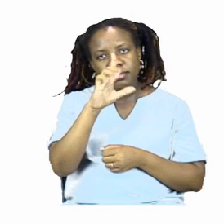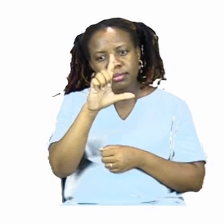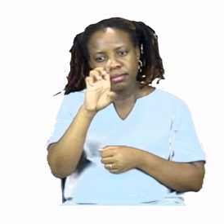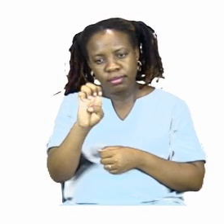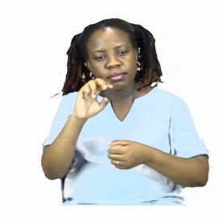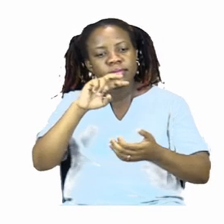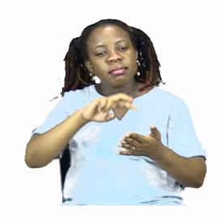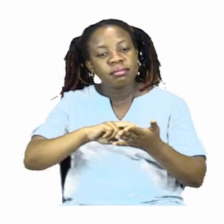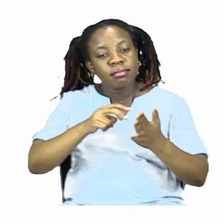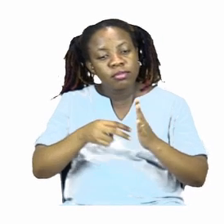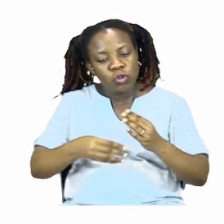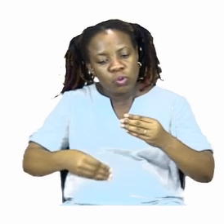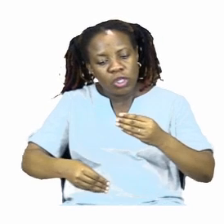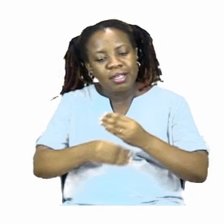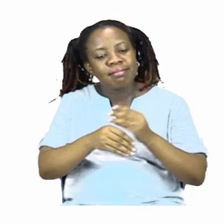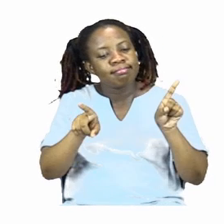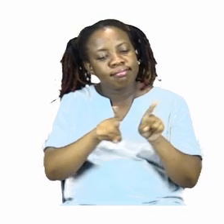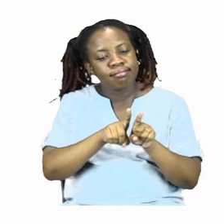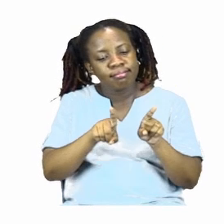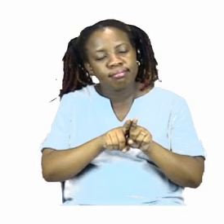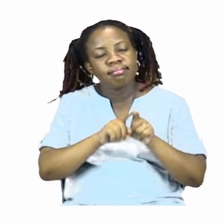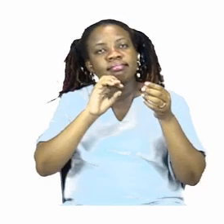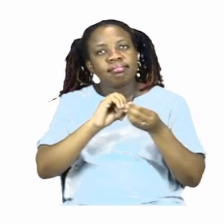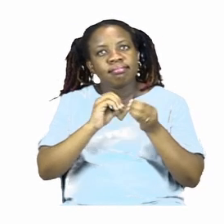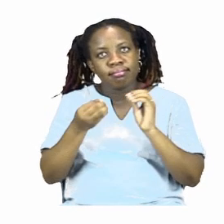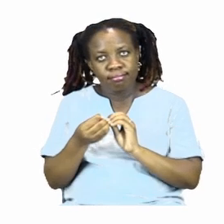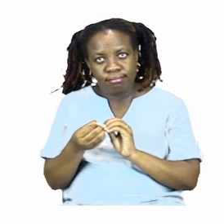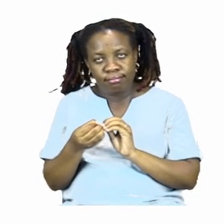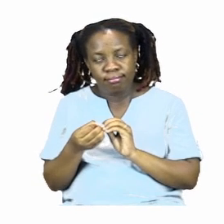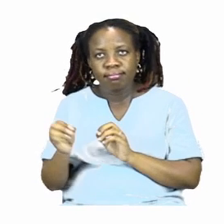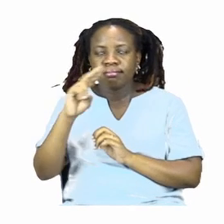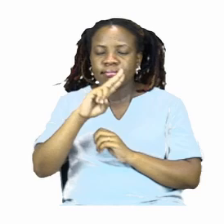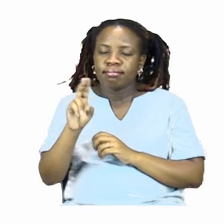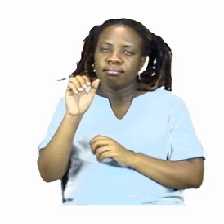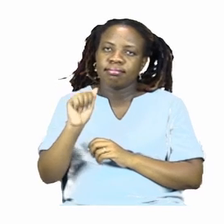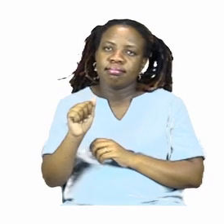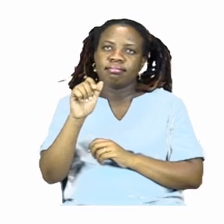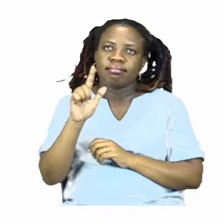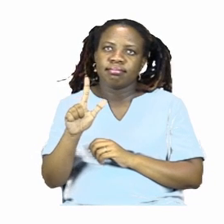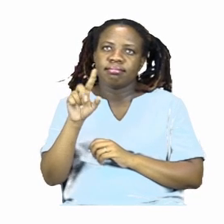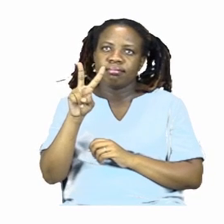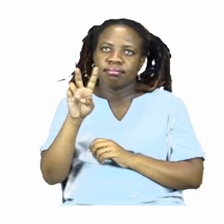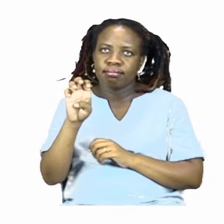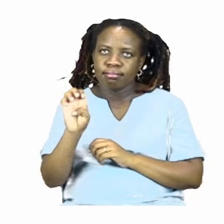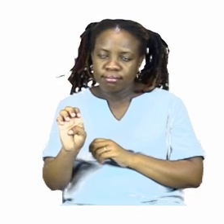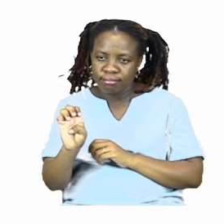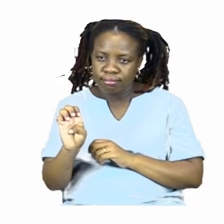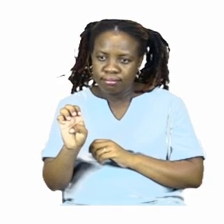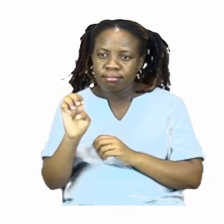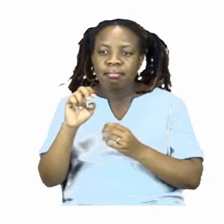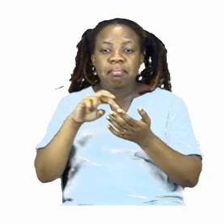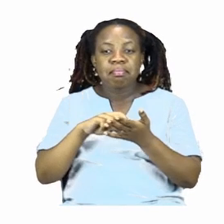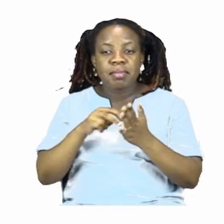same amount. And then when we halve, it means we minus half